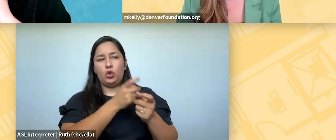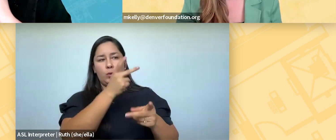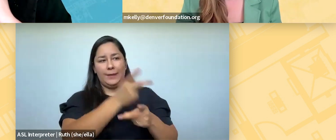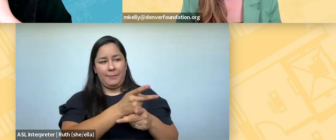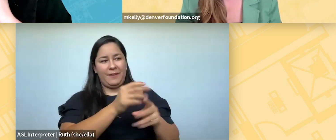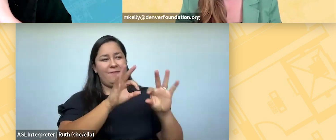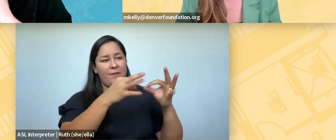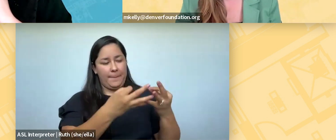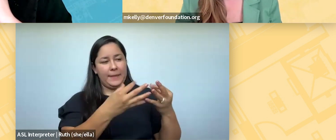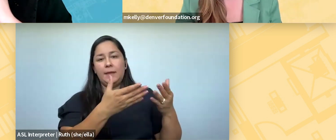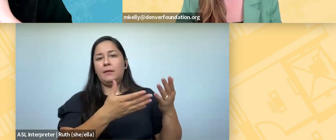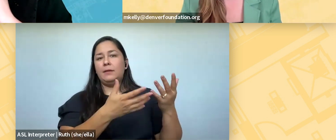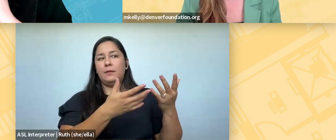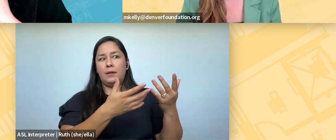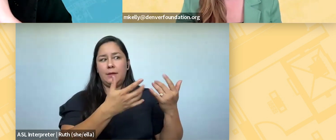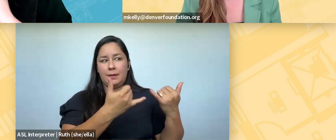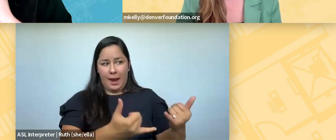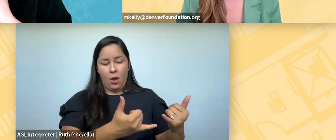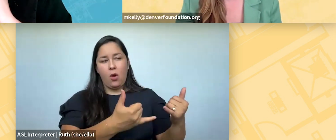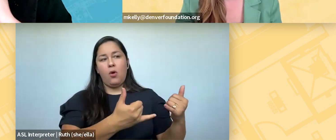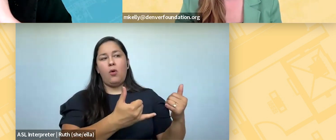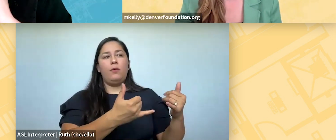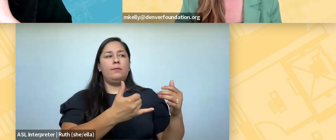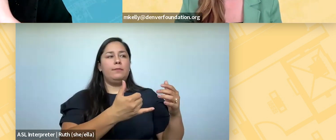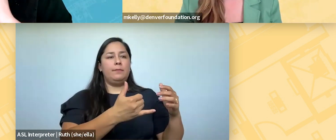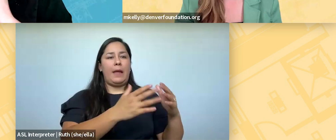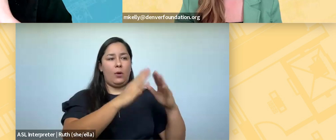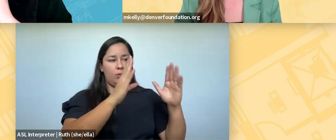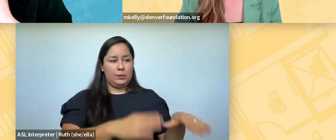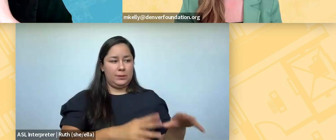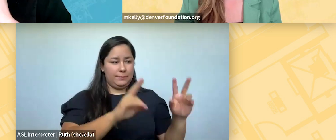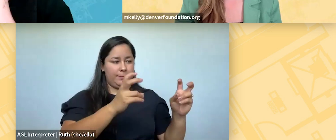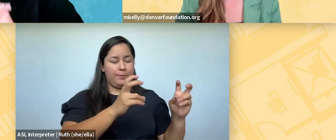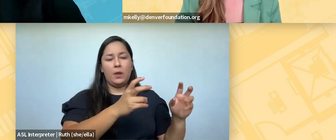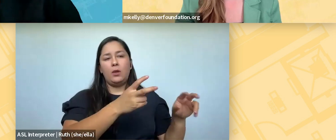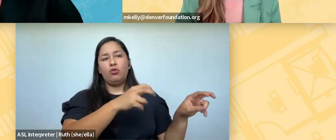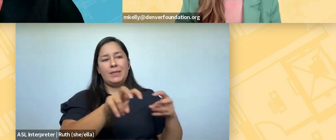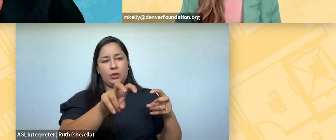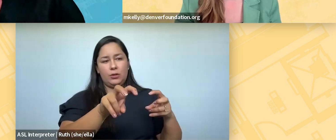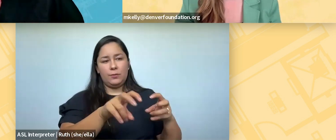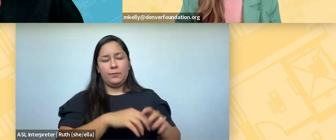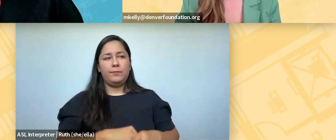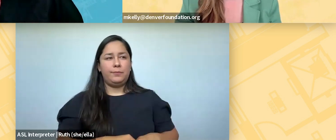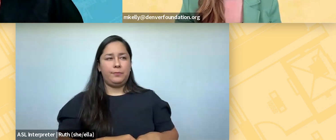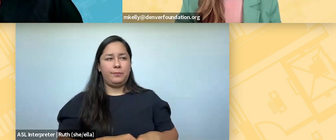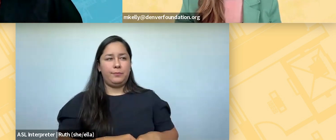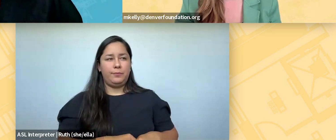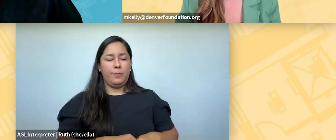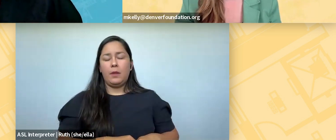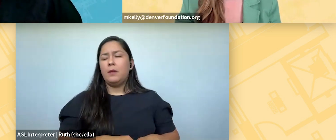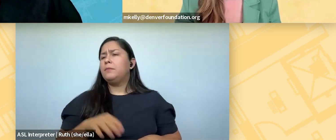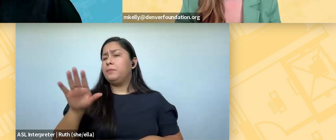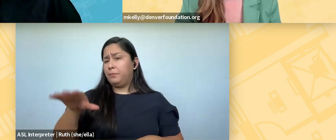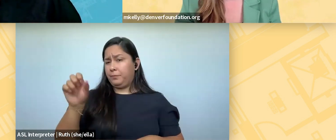or helping them find transitional housing. No, we do fund organizations that are